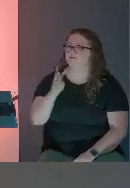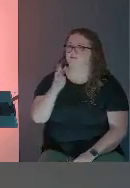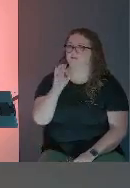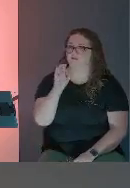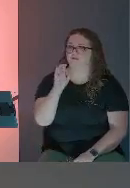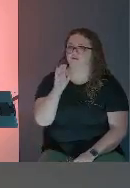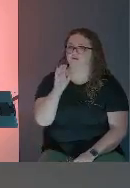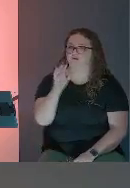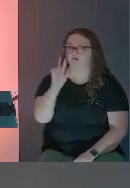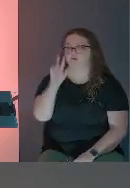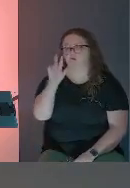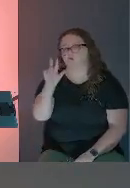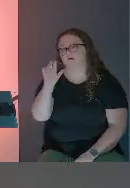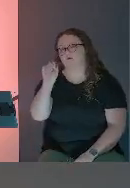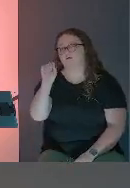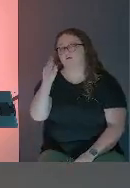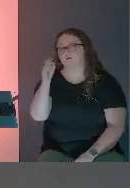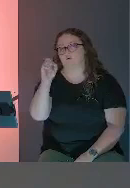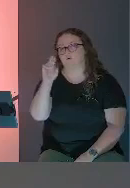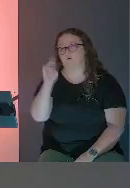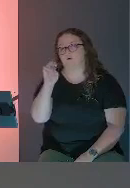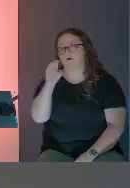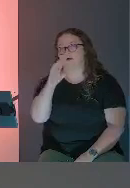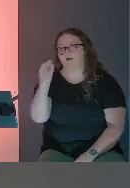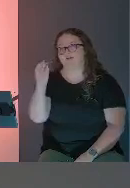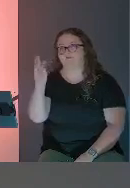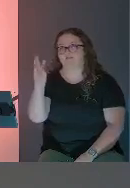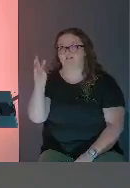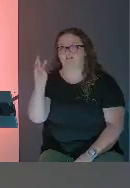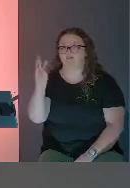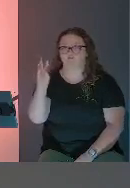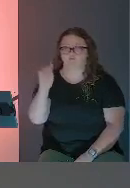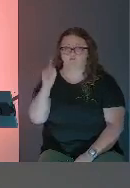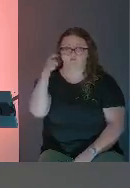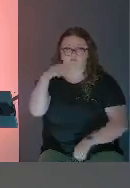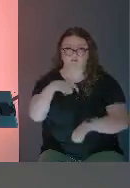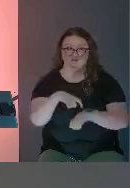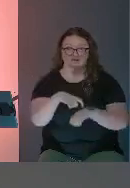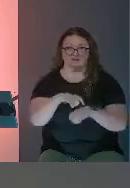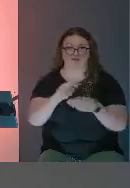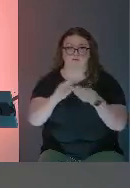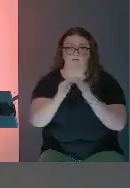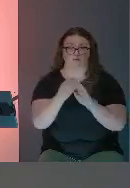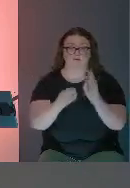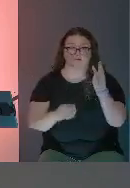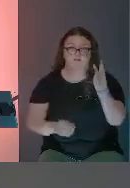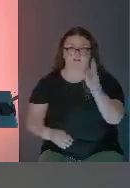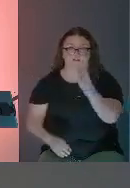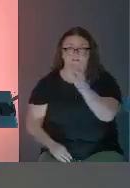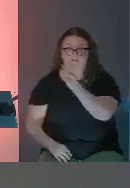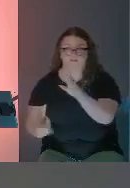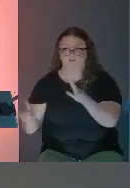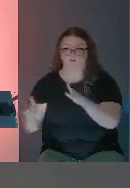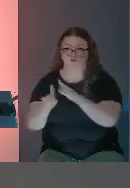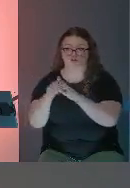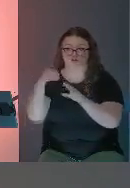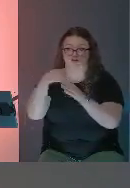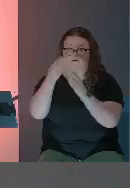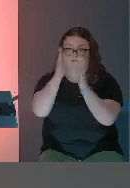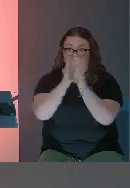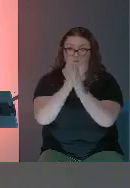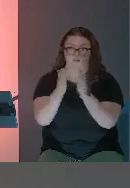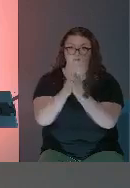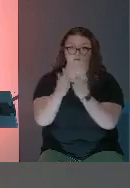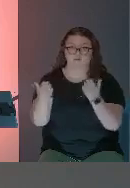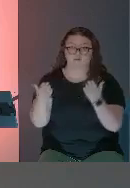666. It's the first time the number 666 shows up in your Bible. And from verse 14 to the rest